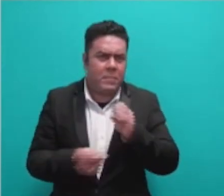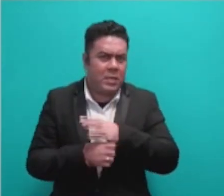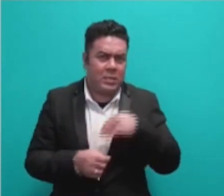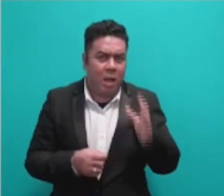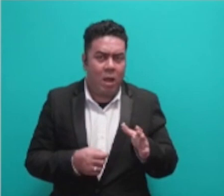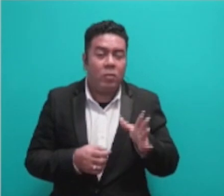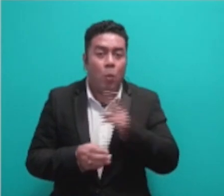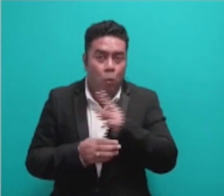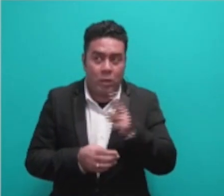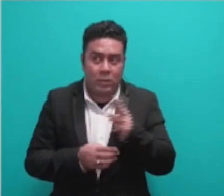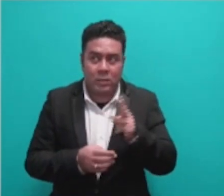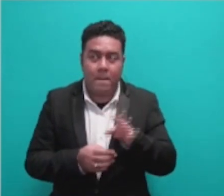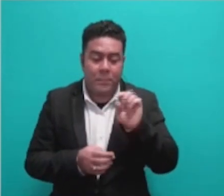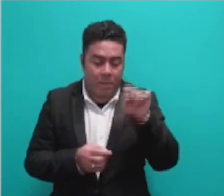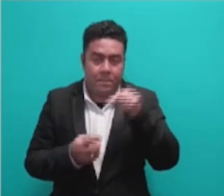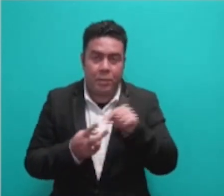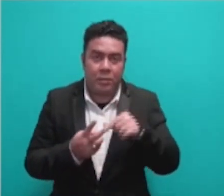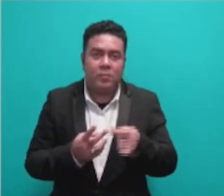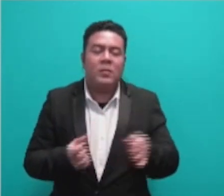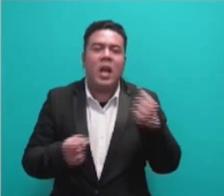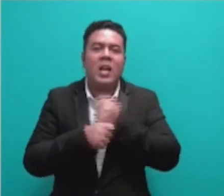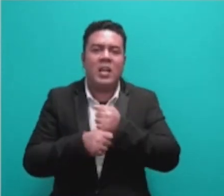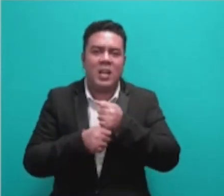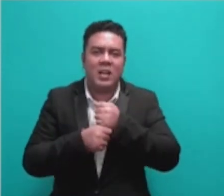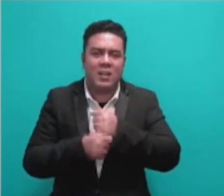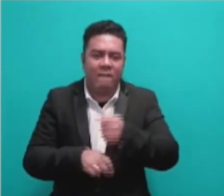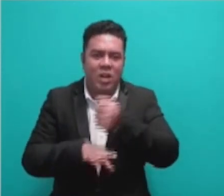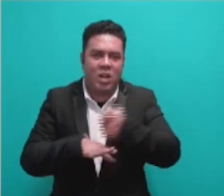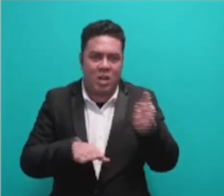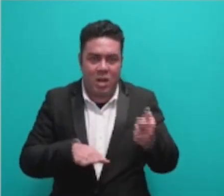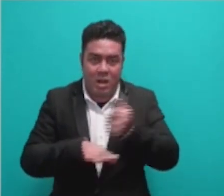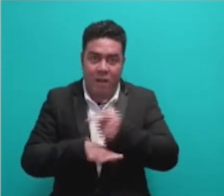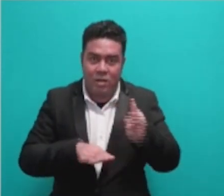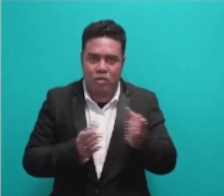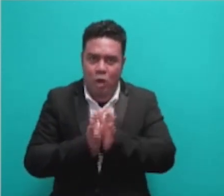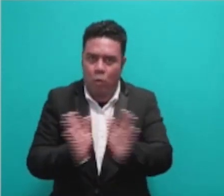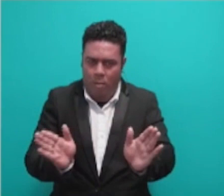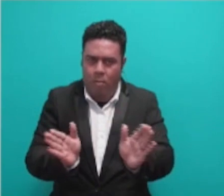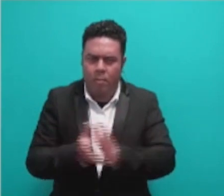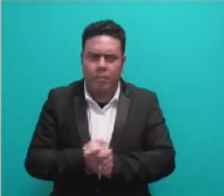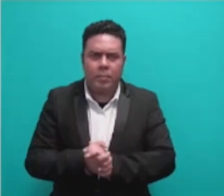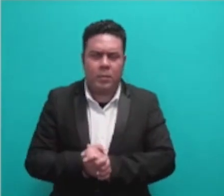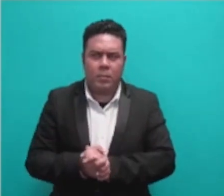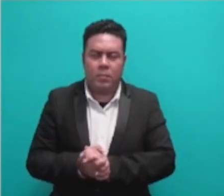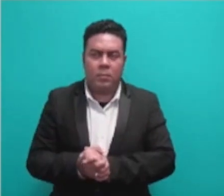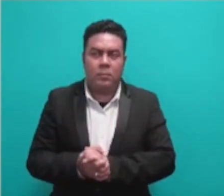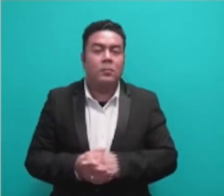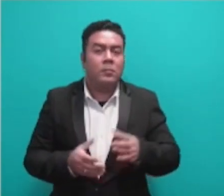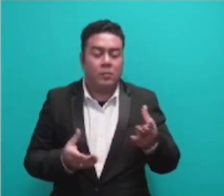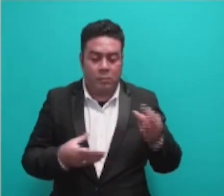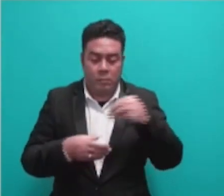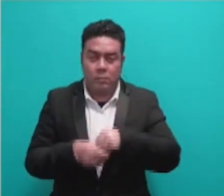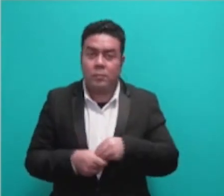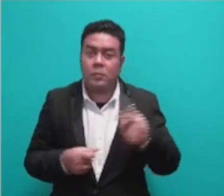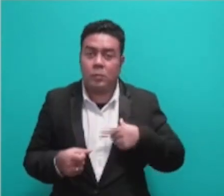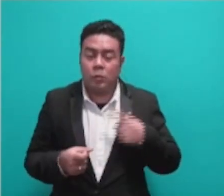wording is that that persons were appointed by the Governor General. In this particular clause,